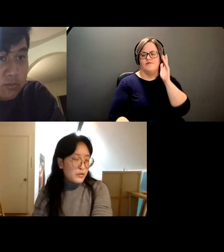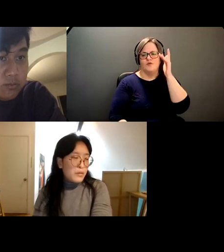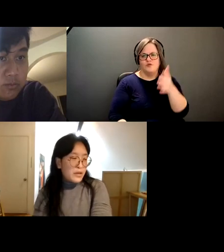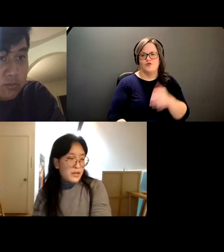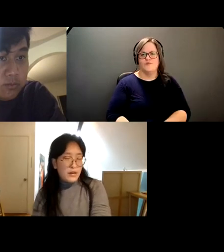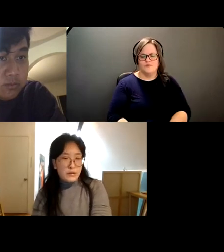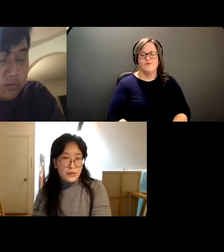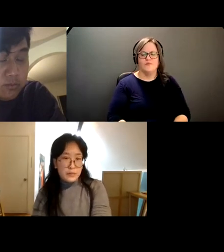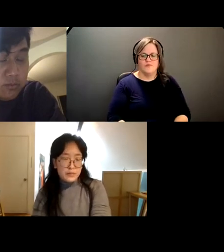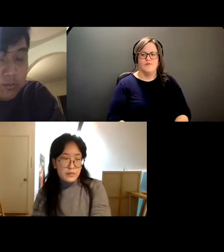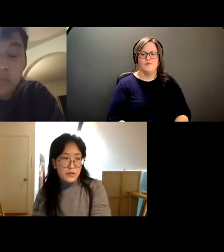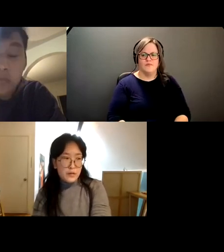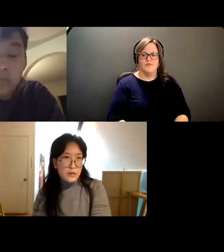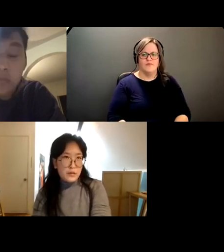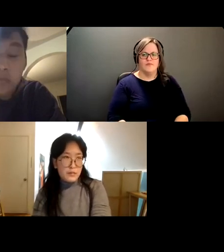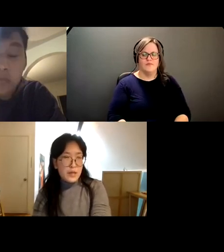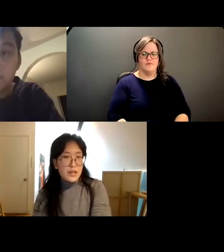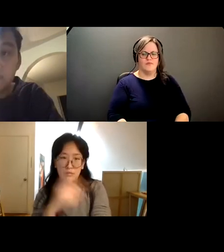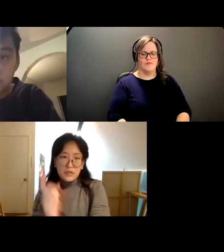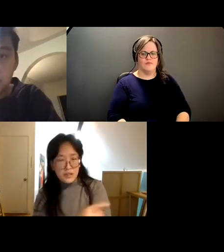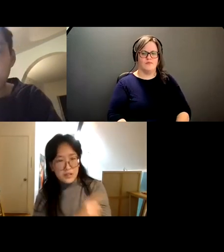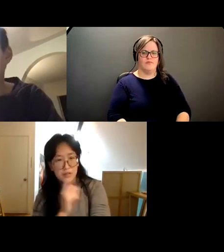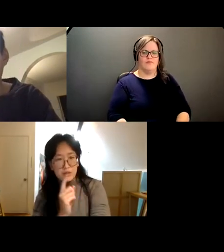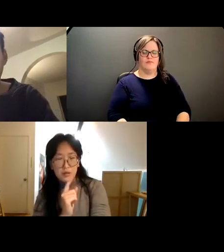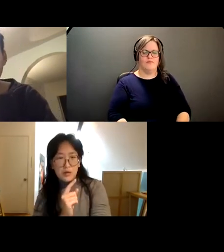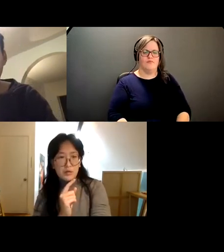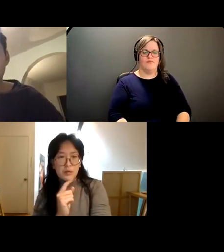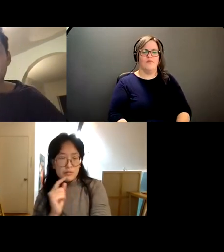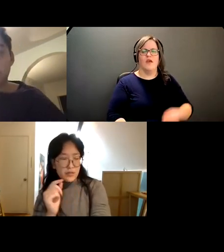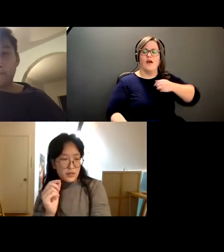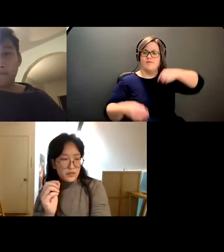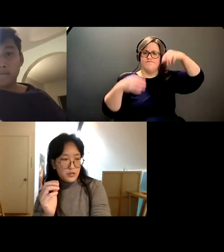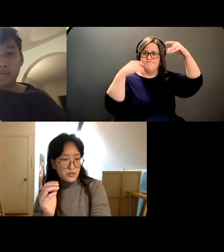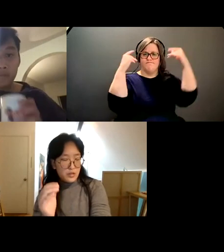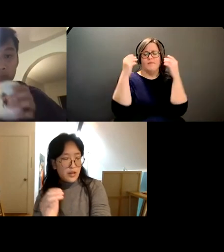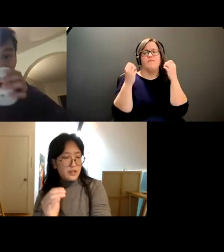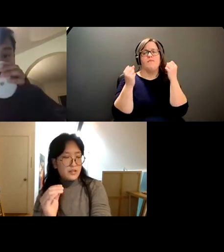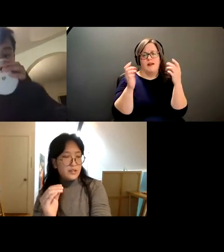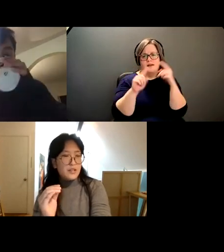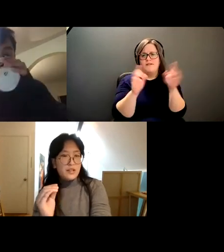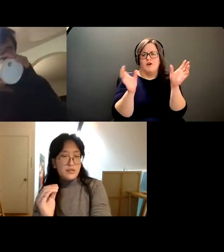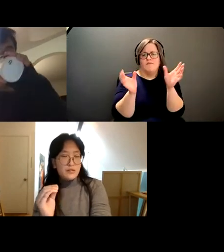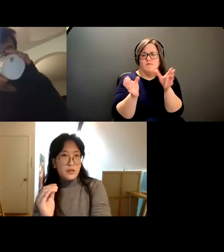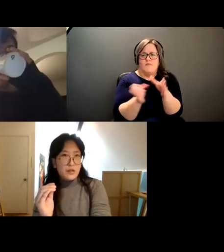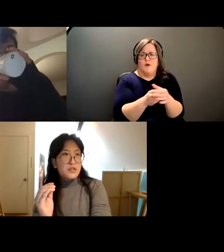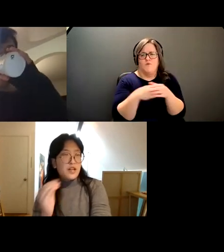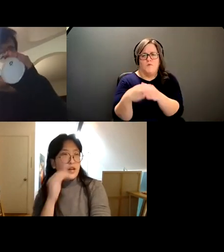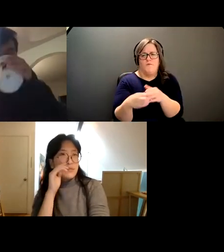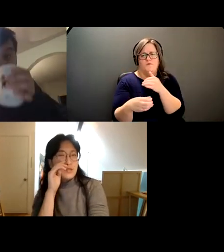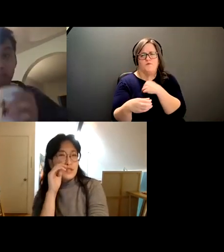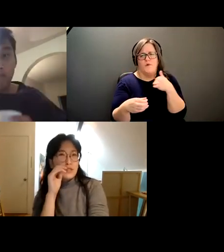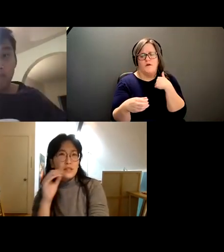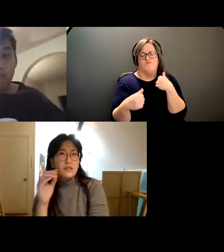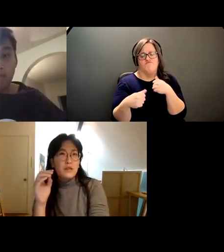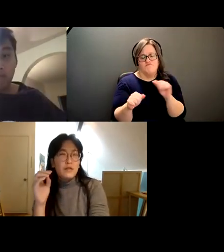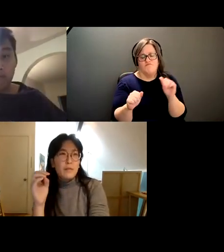I was reminded how many different collectives in Toronto have been trying for a long time